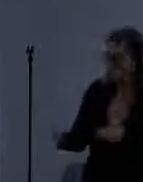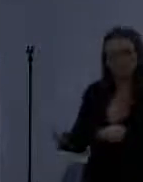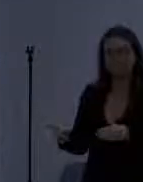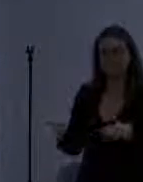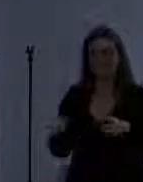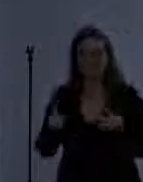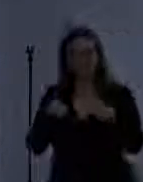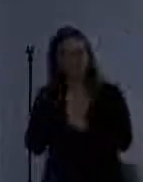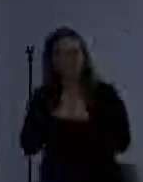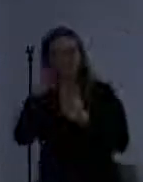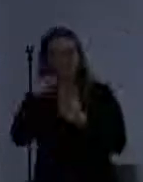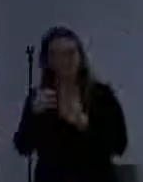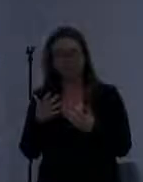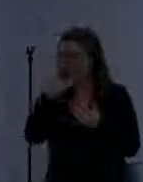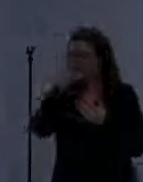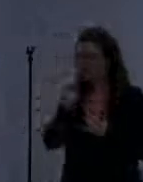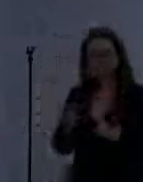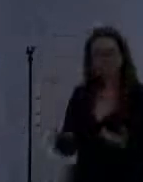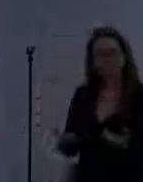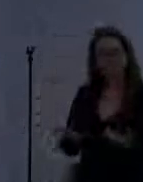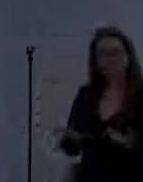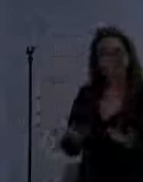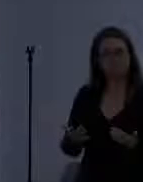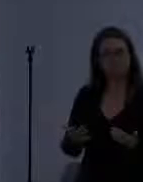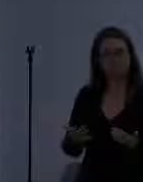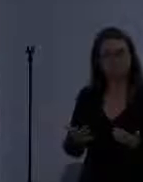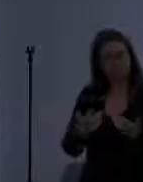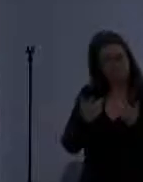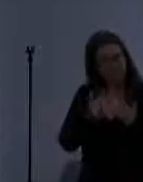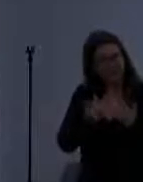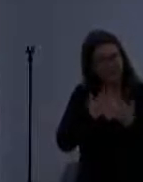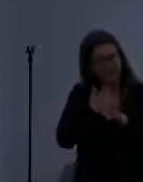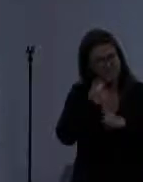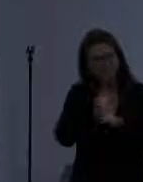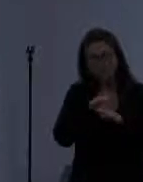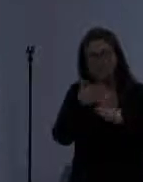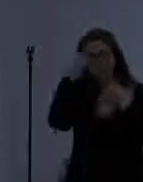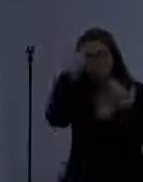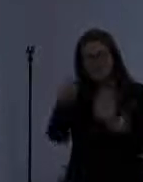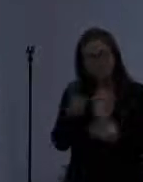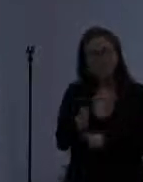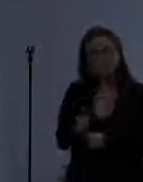look like in practice, respect for privacy. I can see in the middle there.